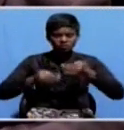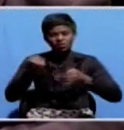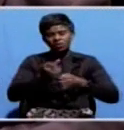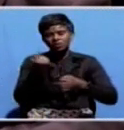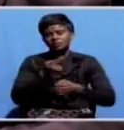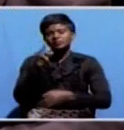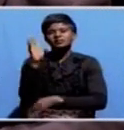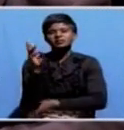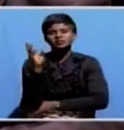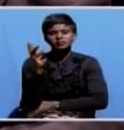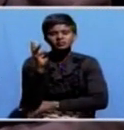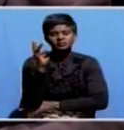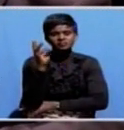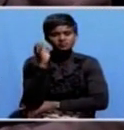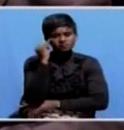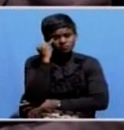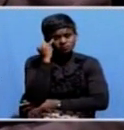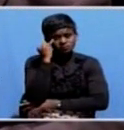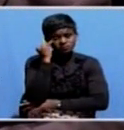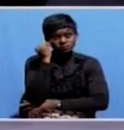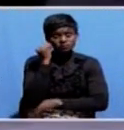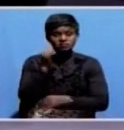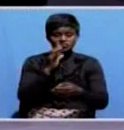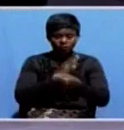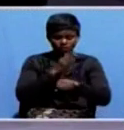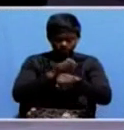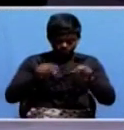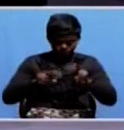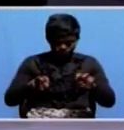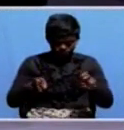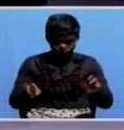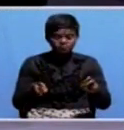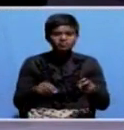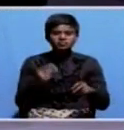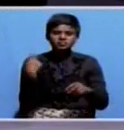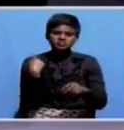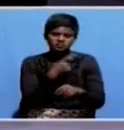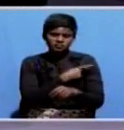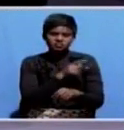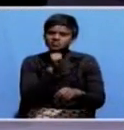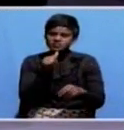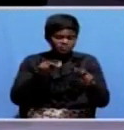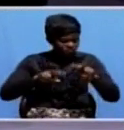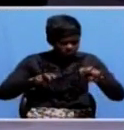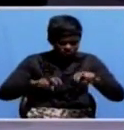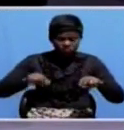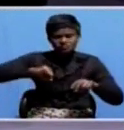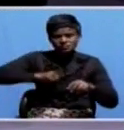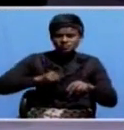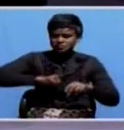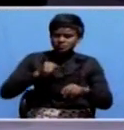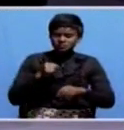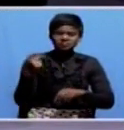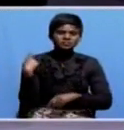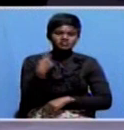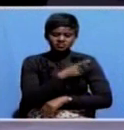6. That was after investigations. I mean, you wouldn't really fault Parliament, because Parliament is not an investigative wing. No, Parliament